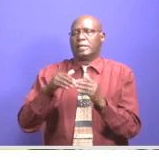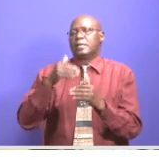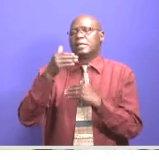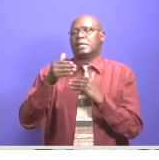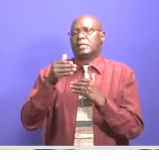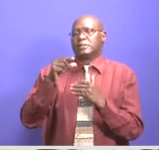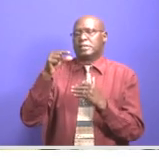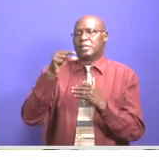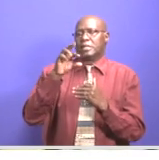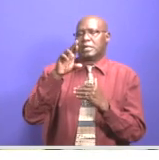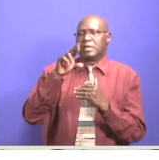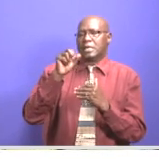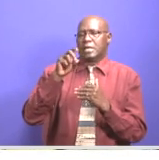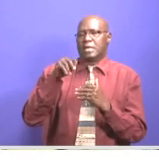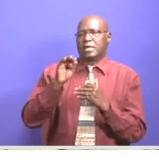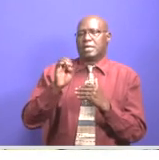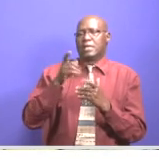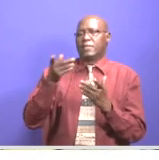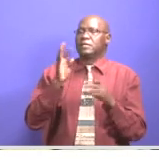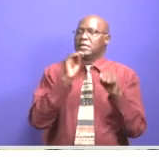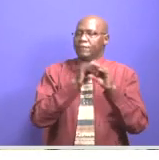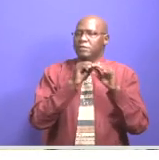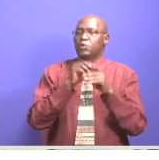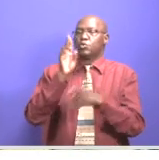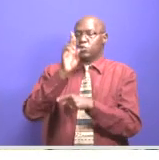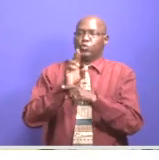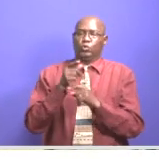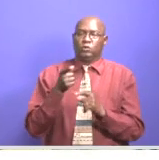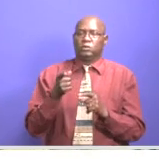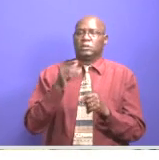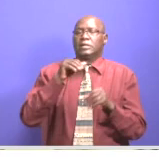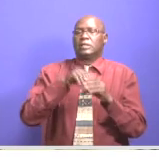those what they have invested will still be used in the